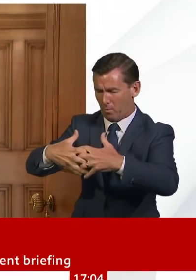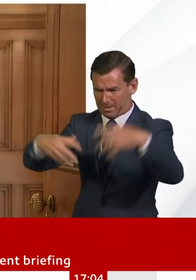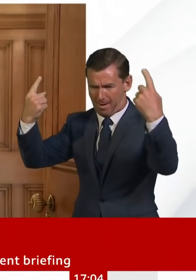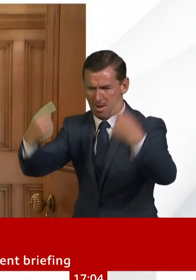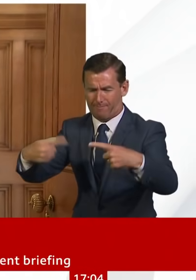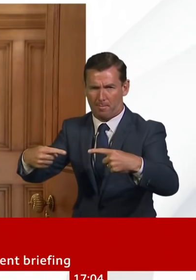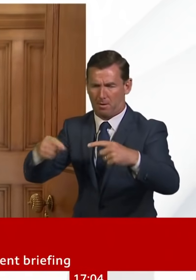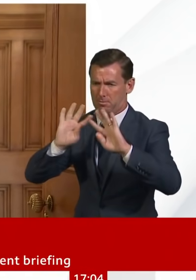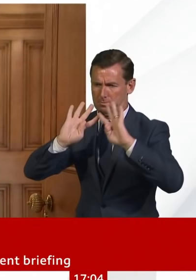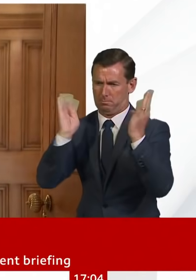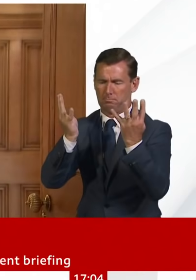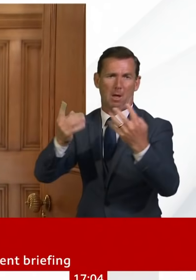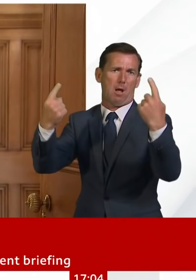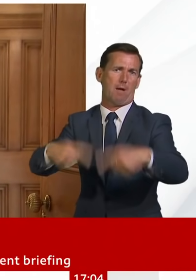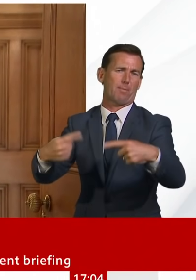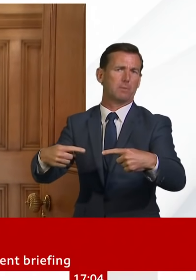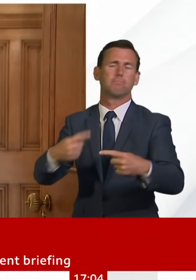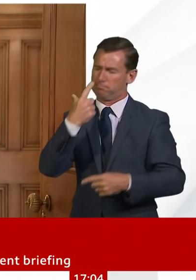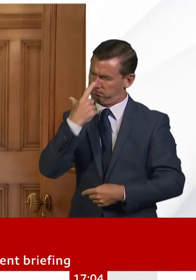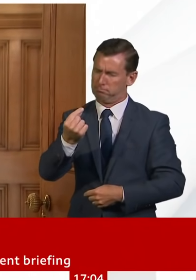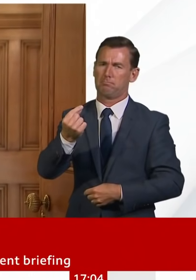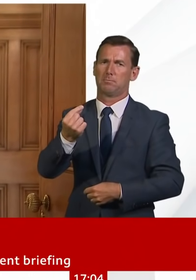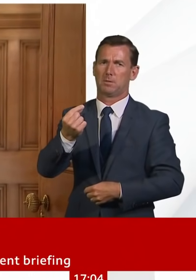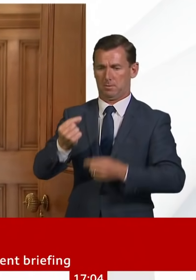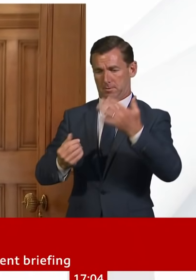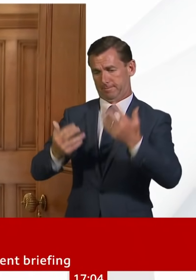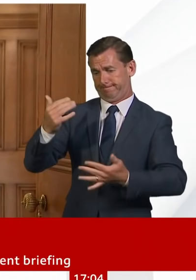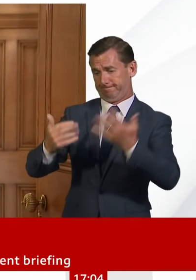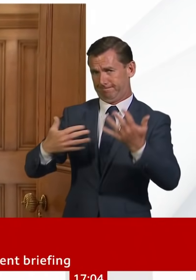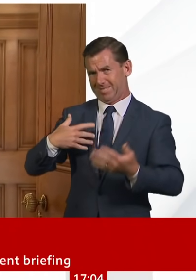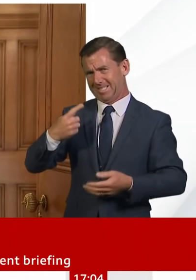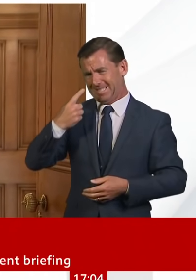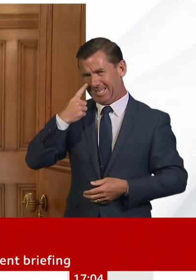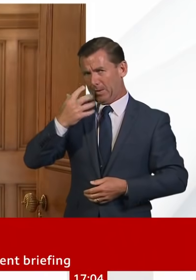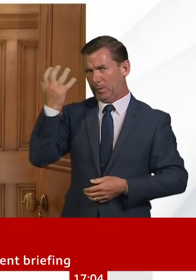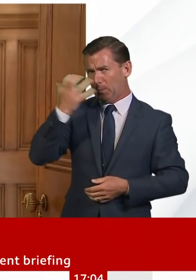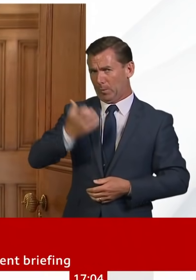team that you need. The latest figures show another record high of